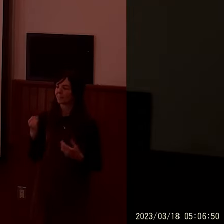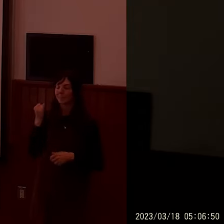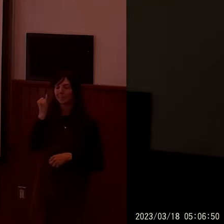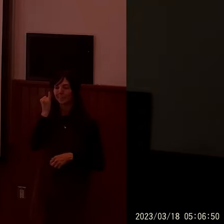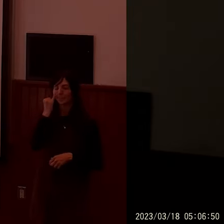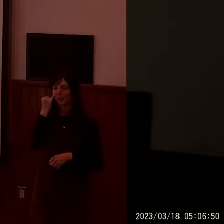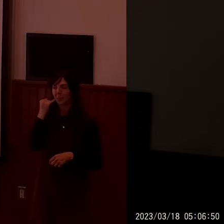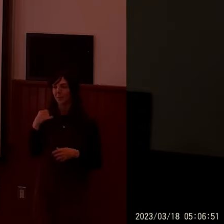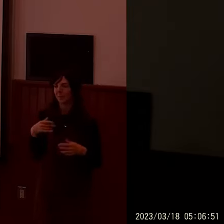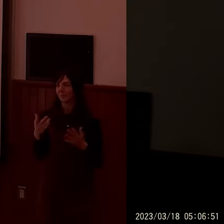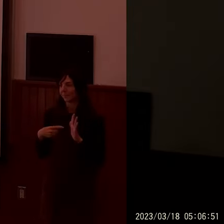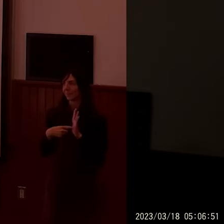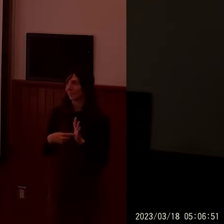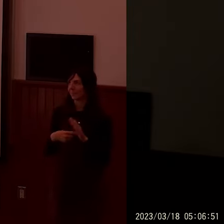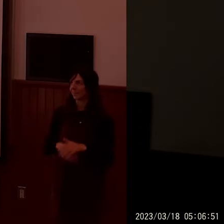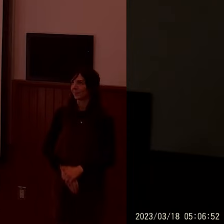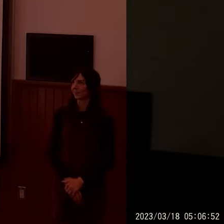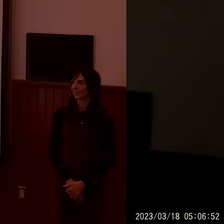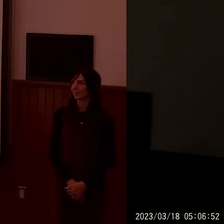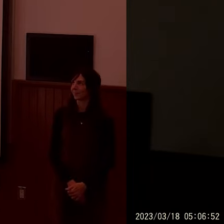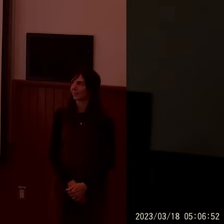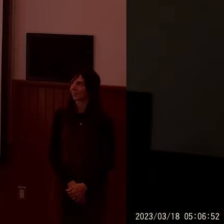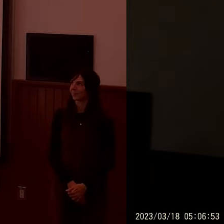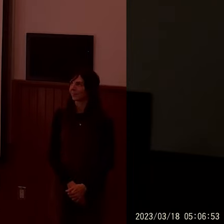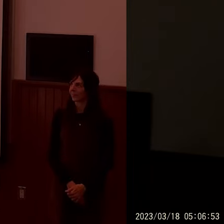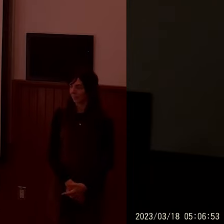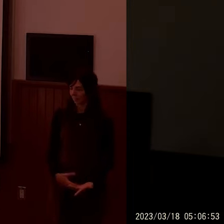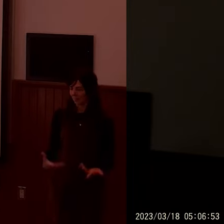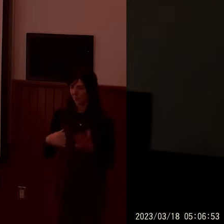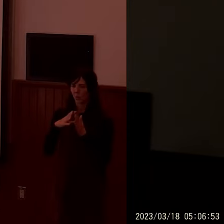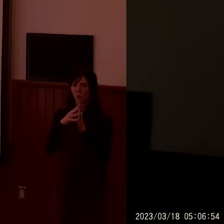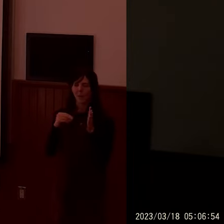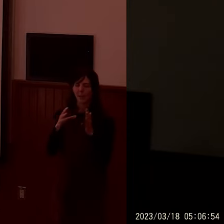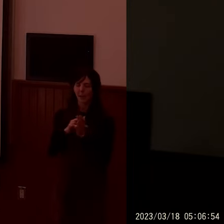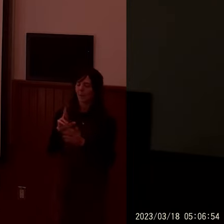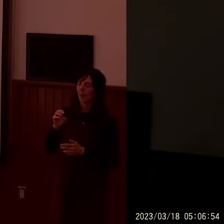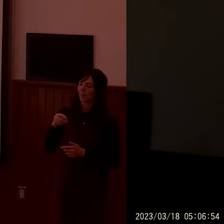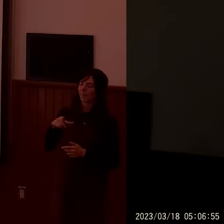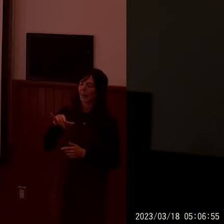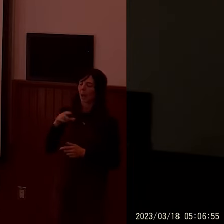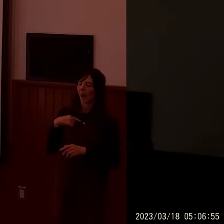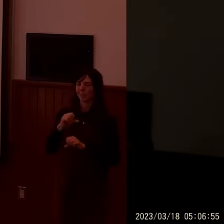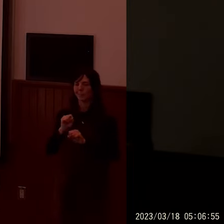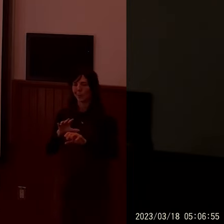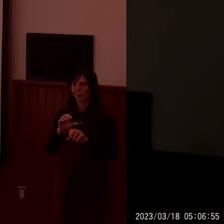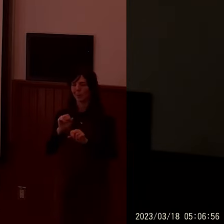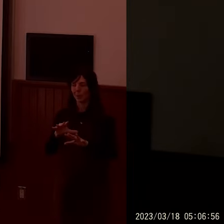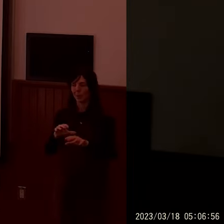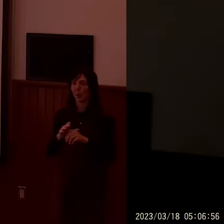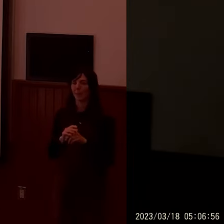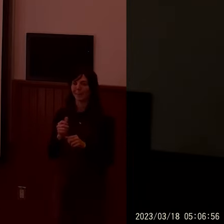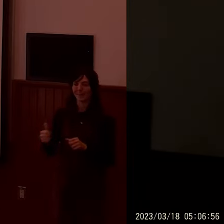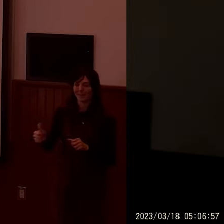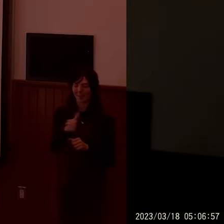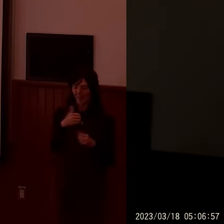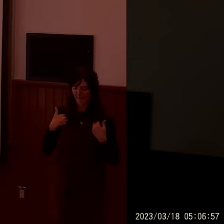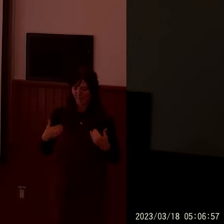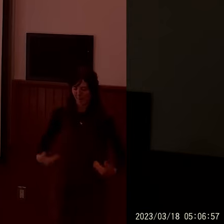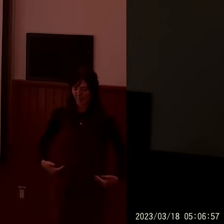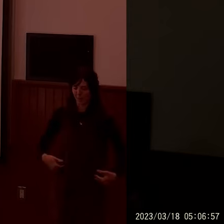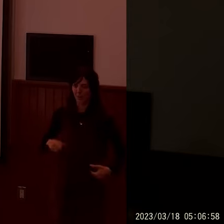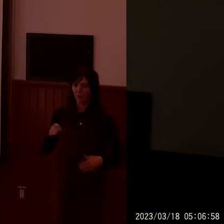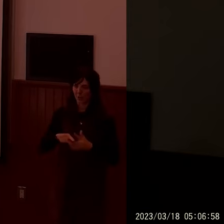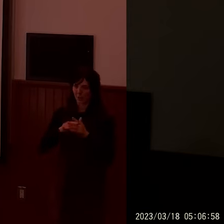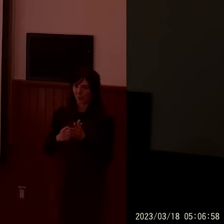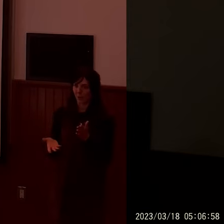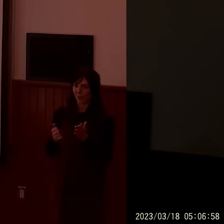function, defunction, obsolete replicant trying to reboot own body, and through this reboot